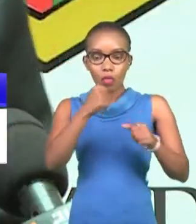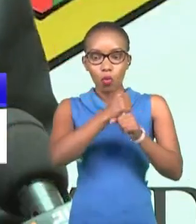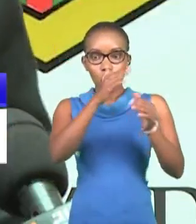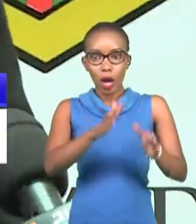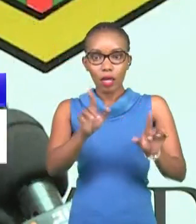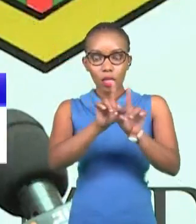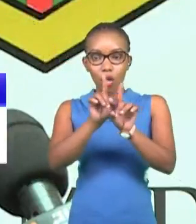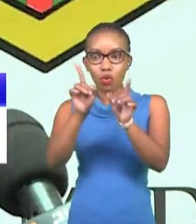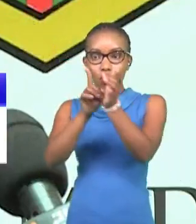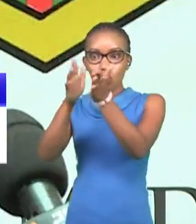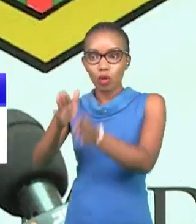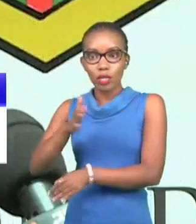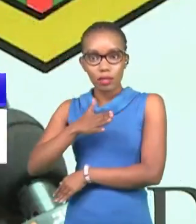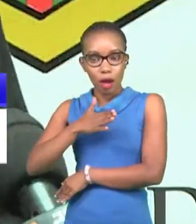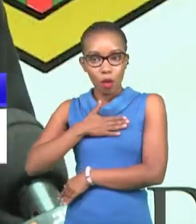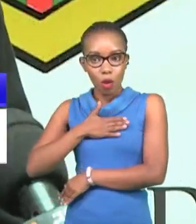our doctors. And just to say that